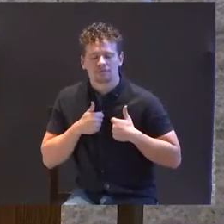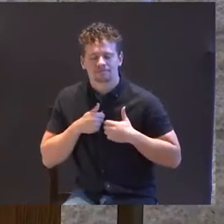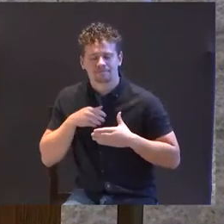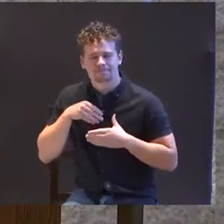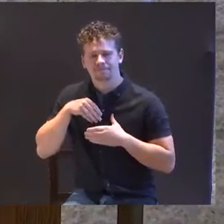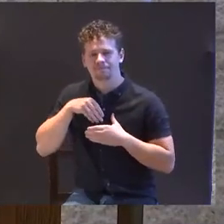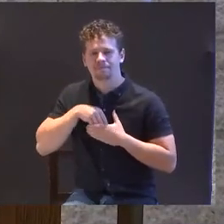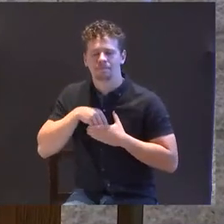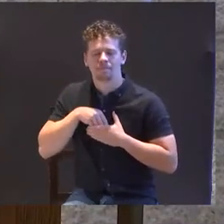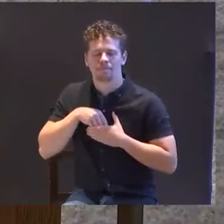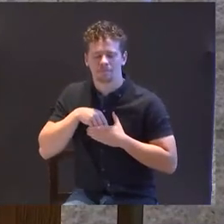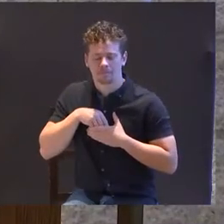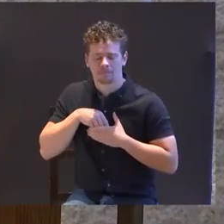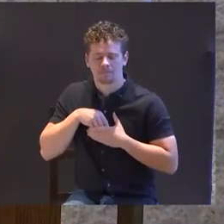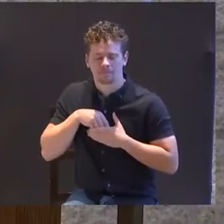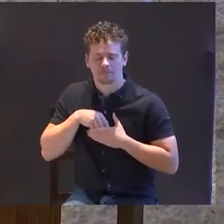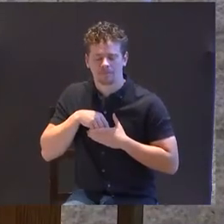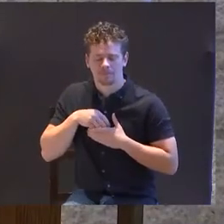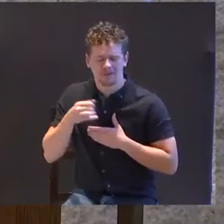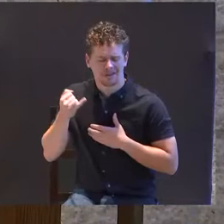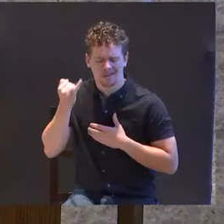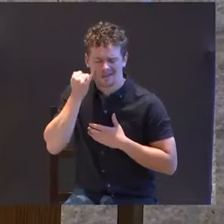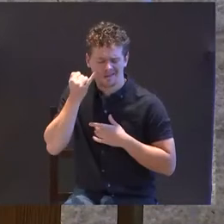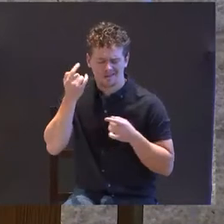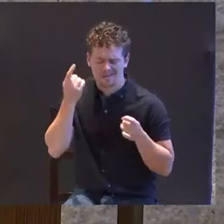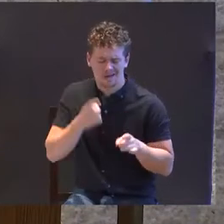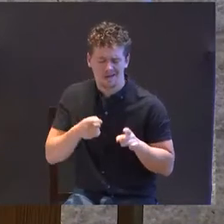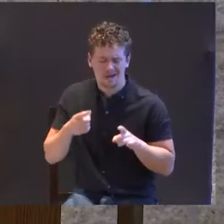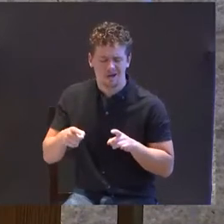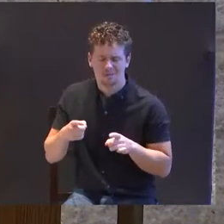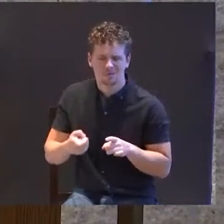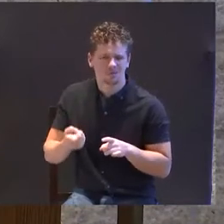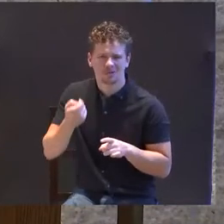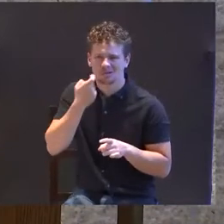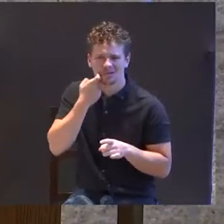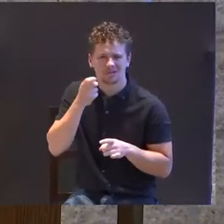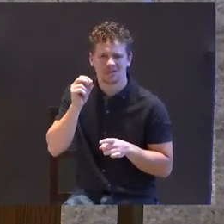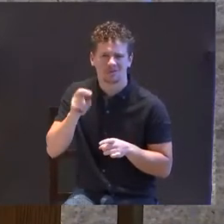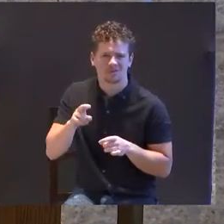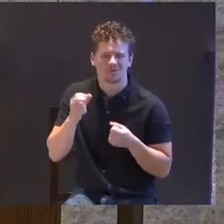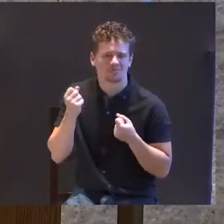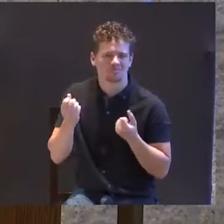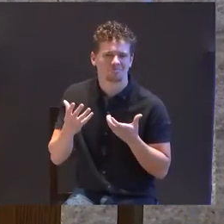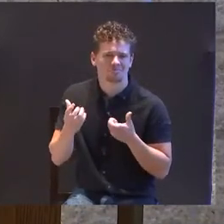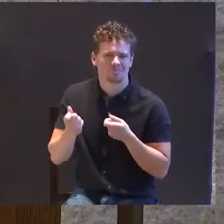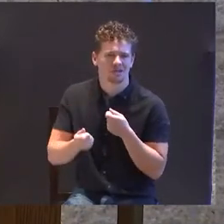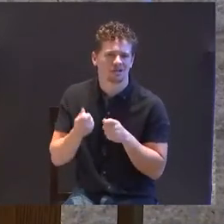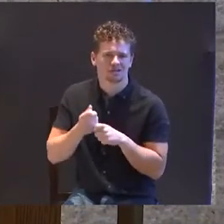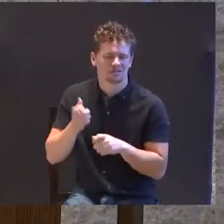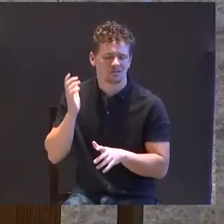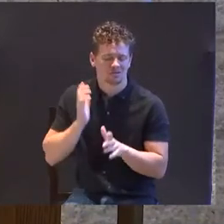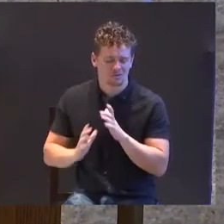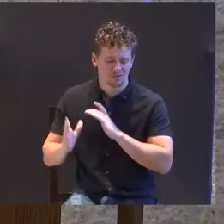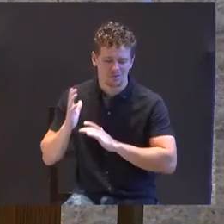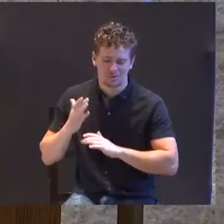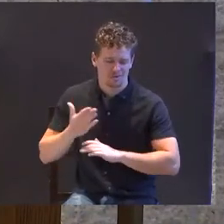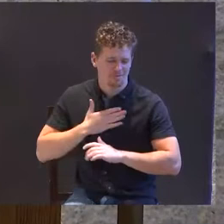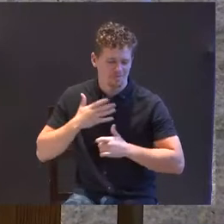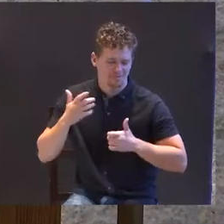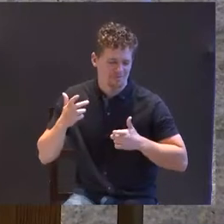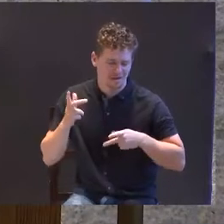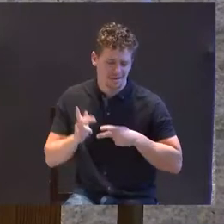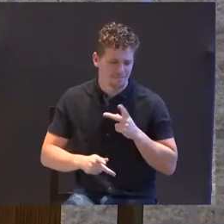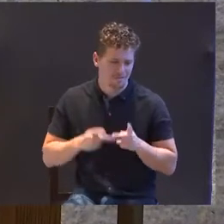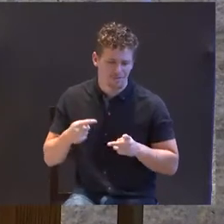Whether they have passed on recently or many years ago, the people for whom I have cared deeply are